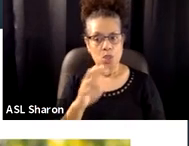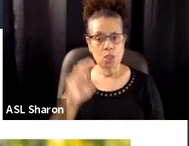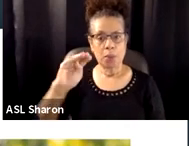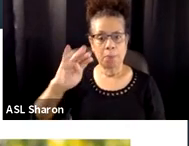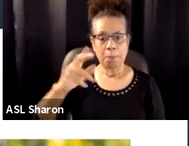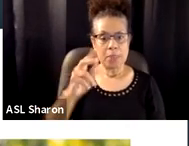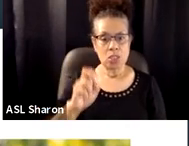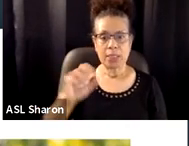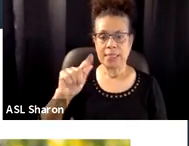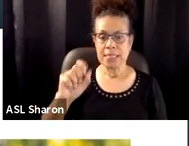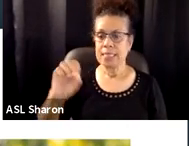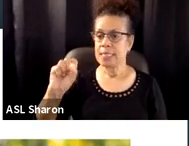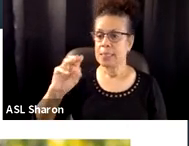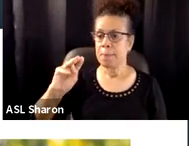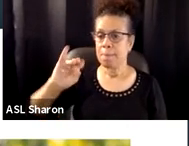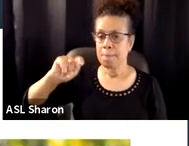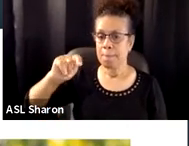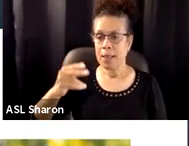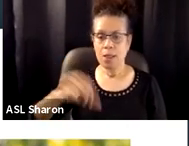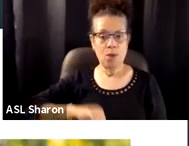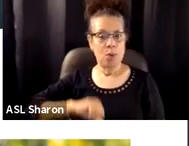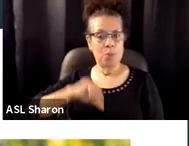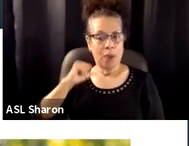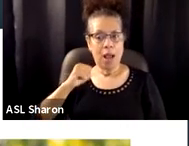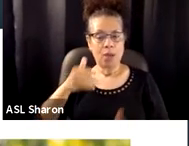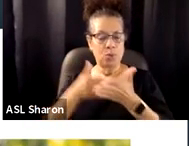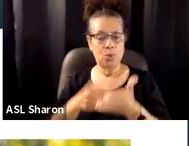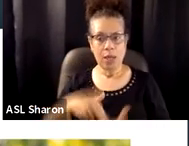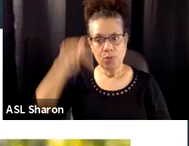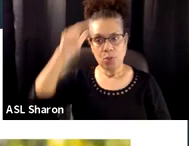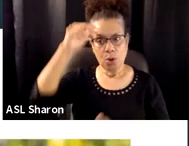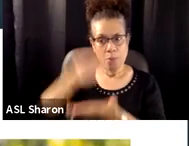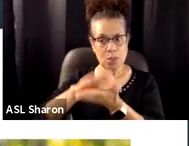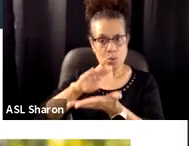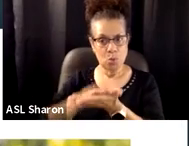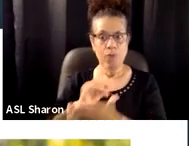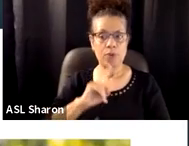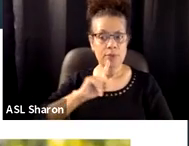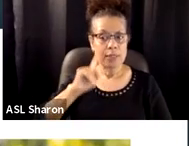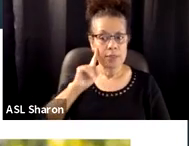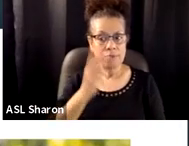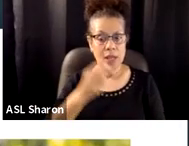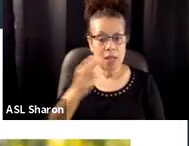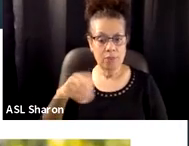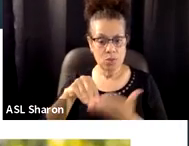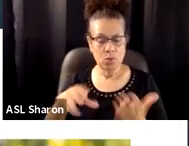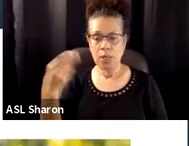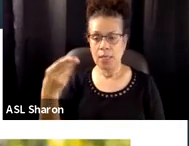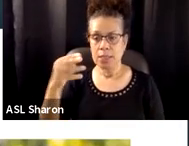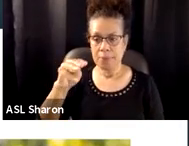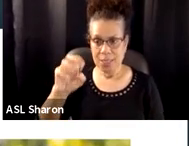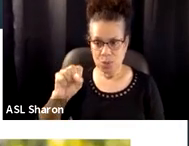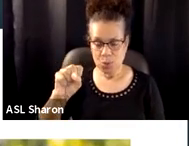smith she's the proud head of school at the horse man school for the deaf and hard of hearing she is